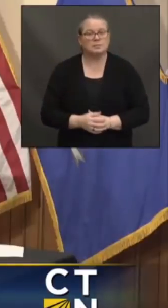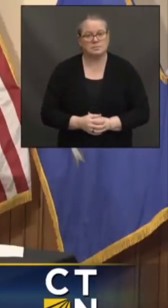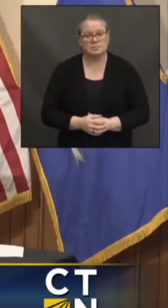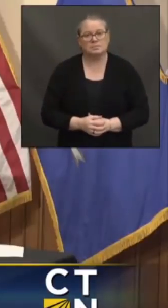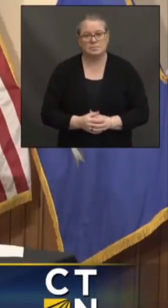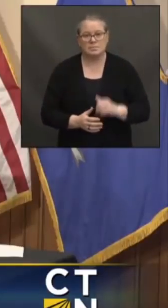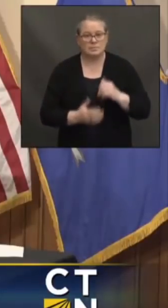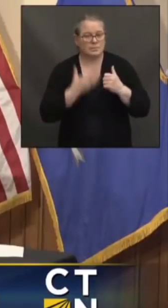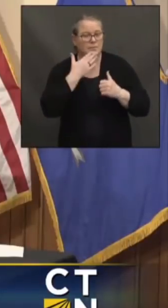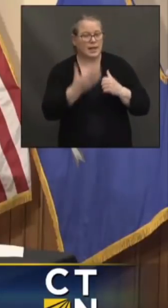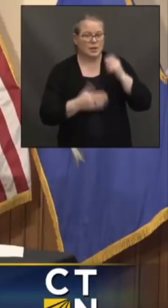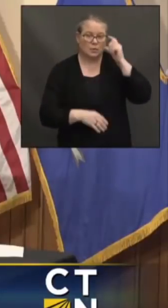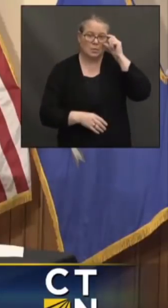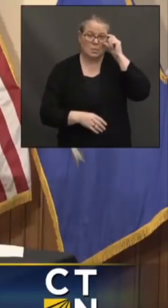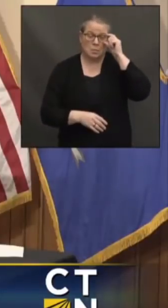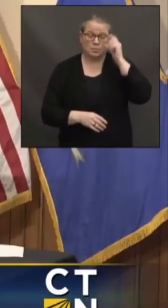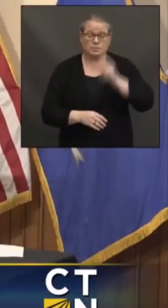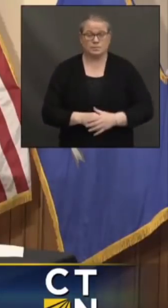Thank you.